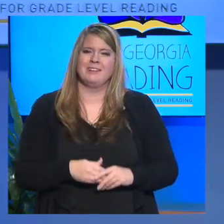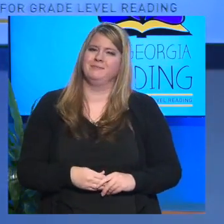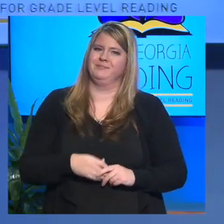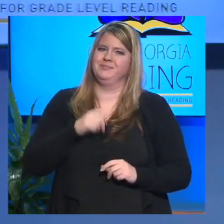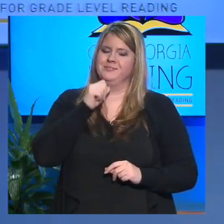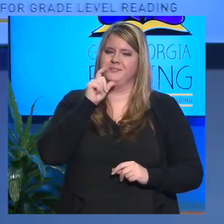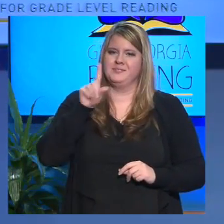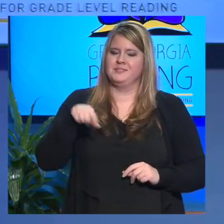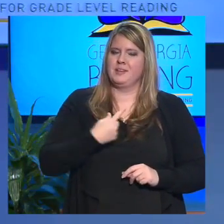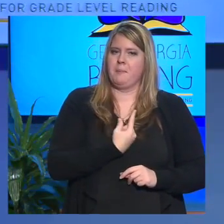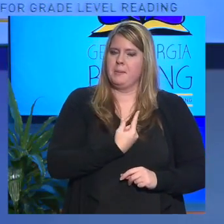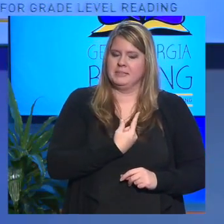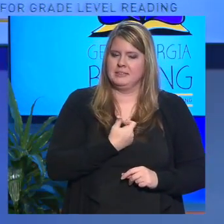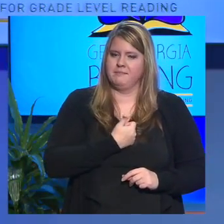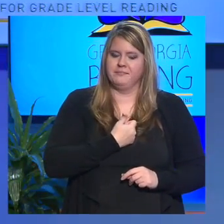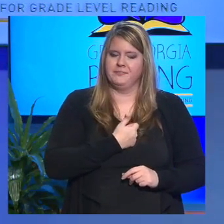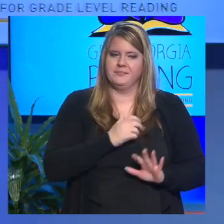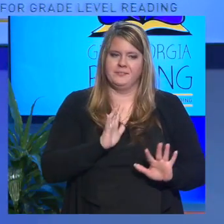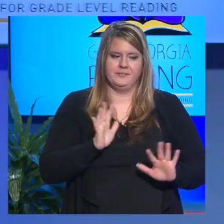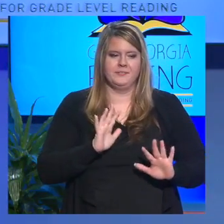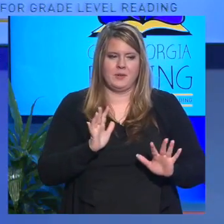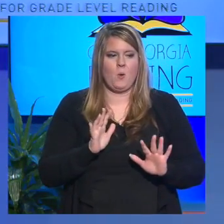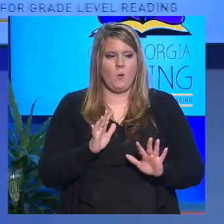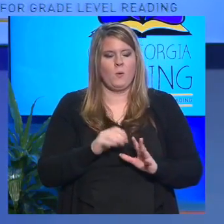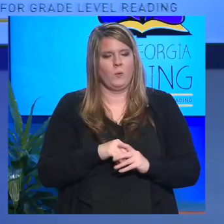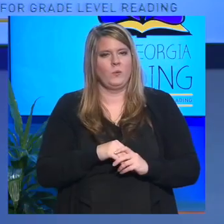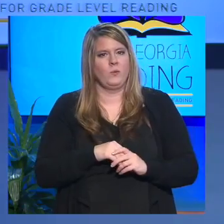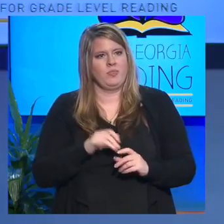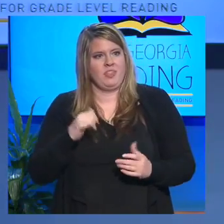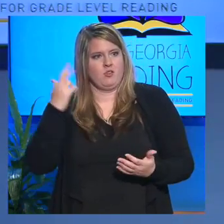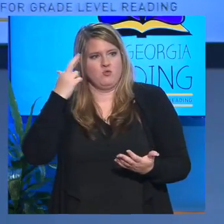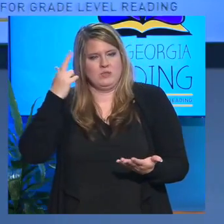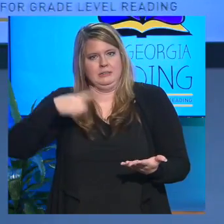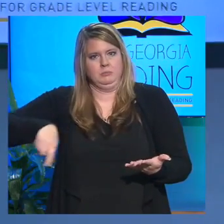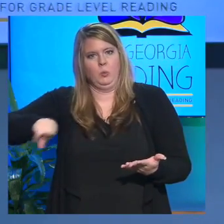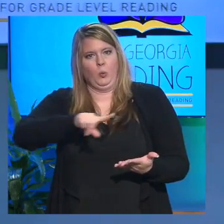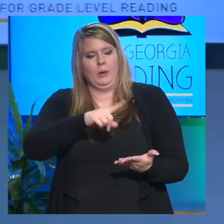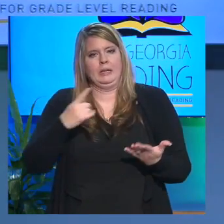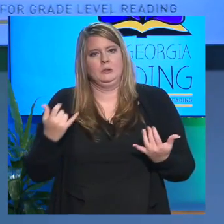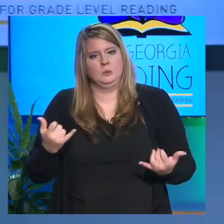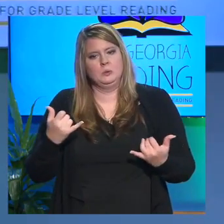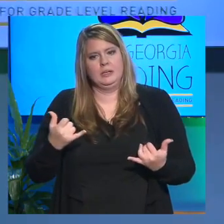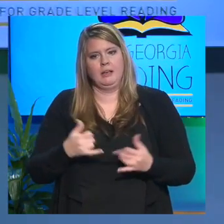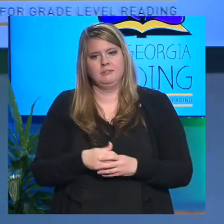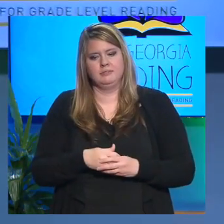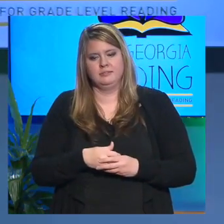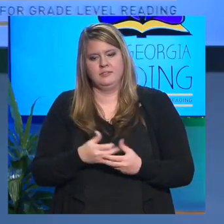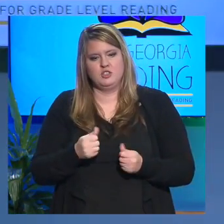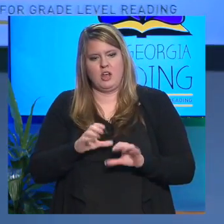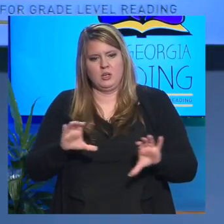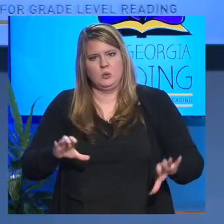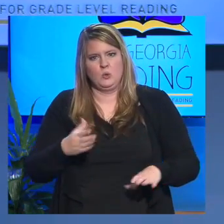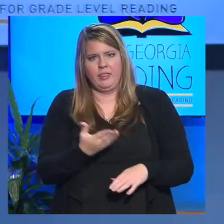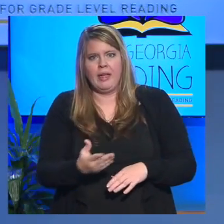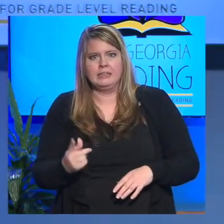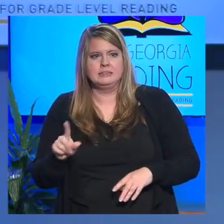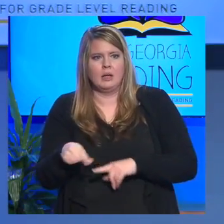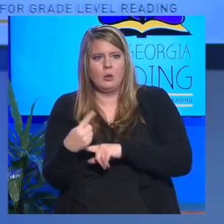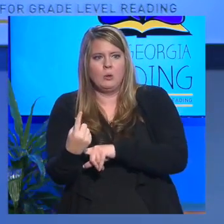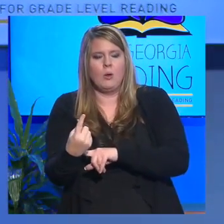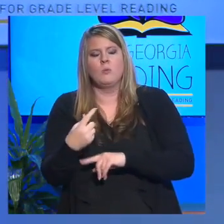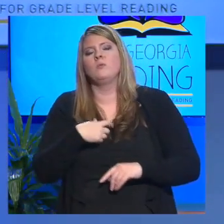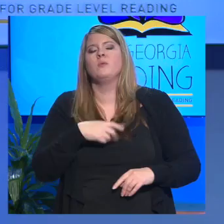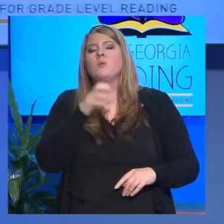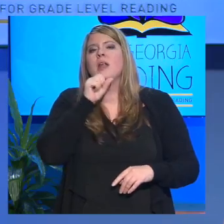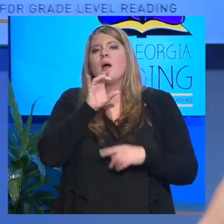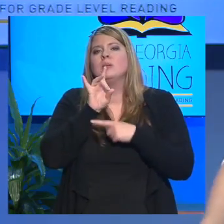by myself. Yeah, that's why all of us are here today. It's hard to do things all on your own. When I was